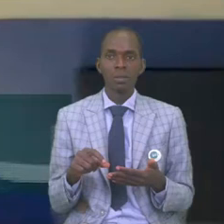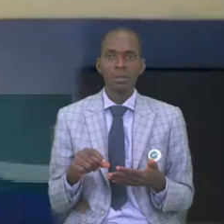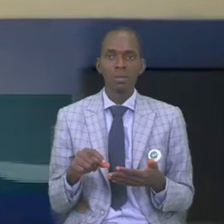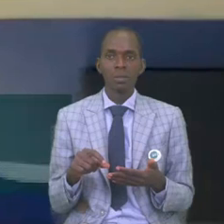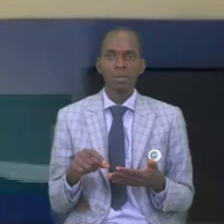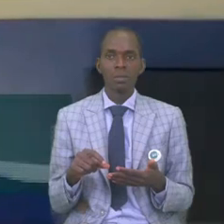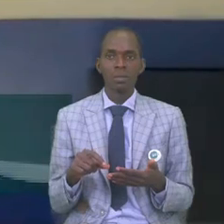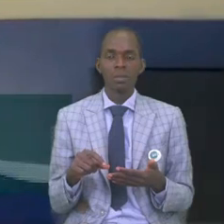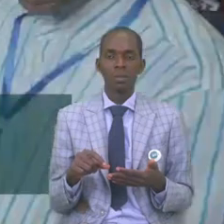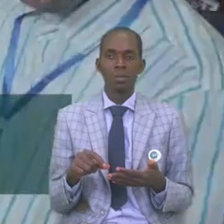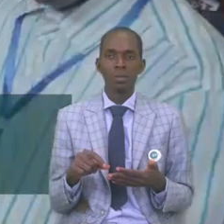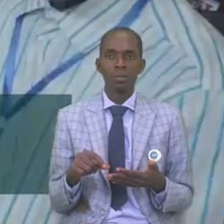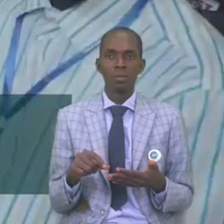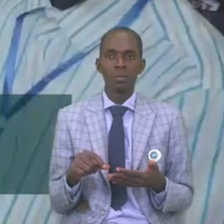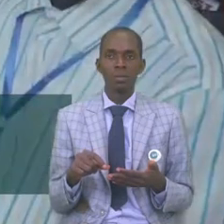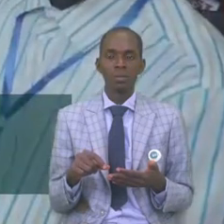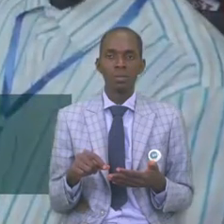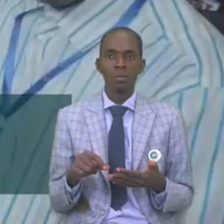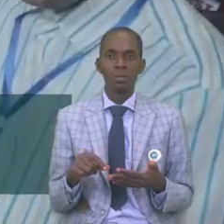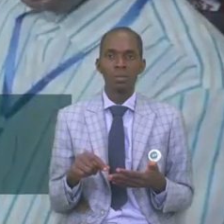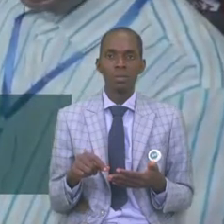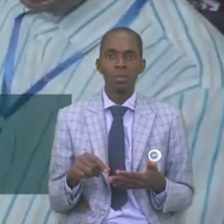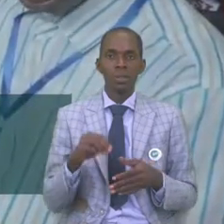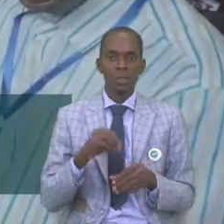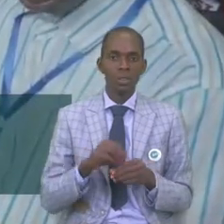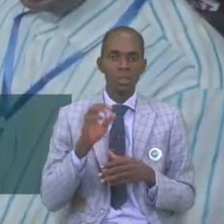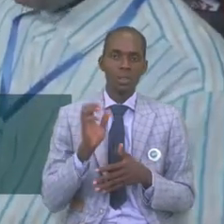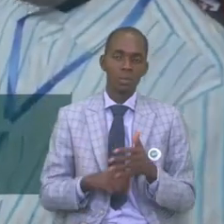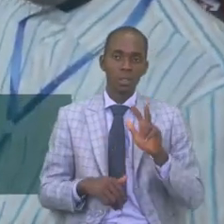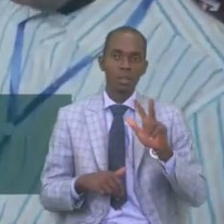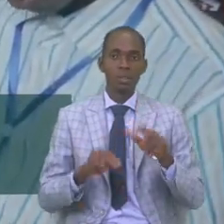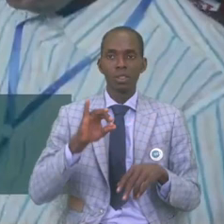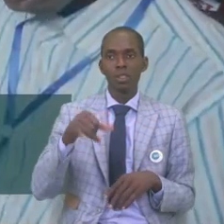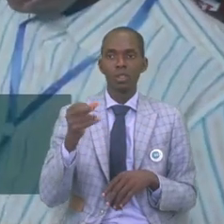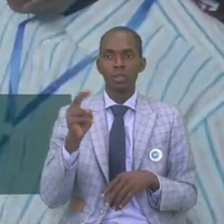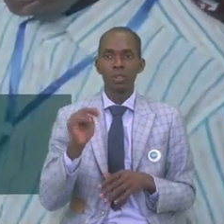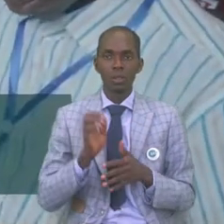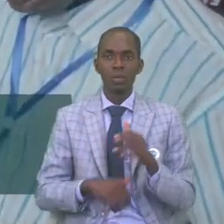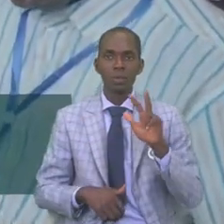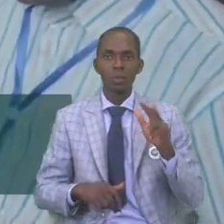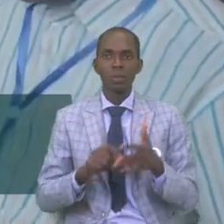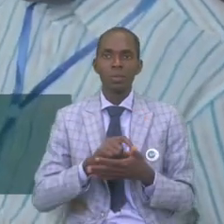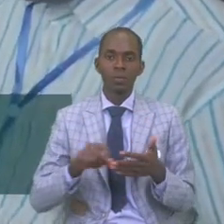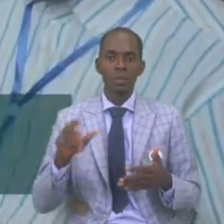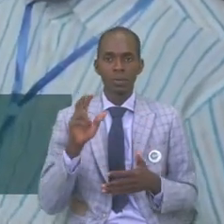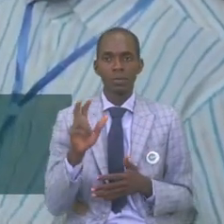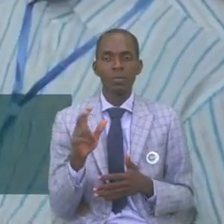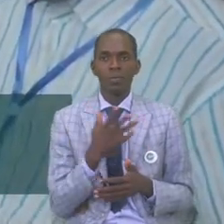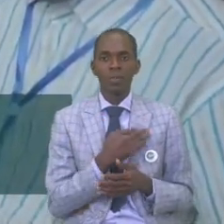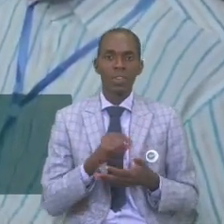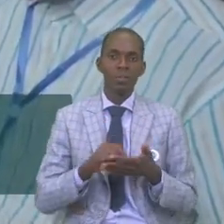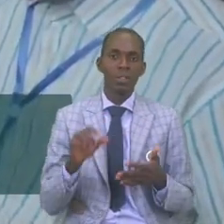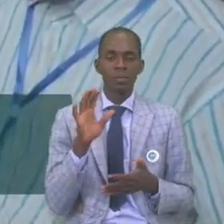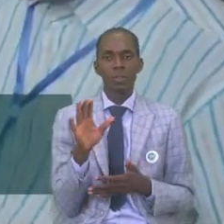it tells us in chapter 3 of John, reading from verse 3 and verse 5.